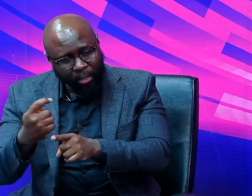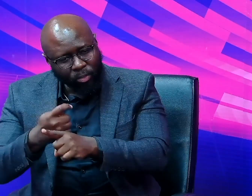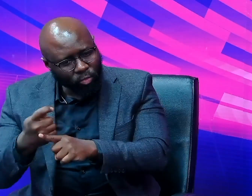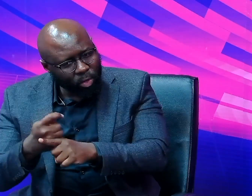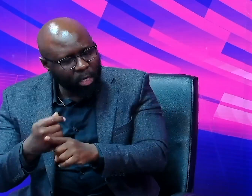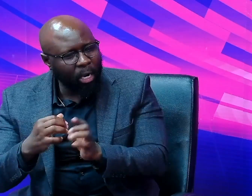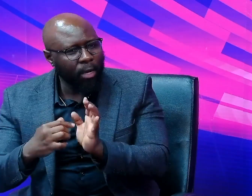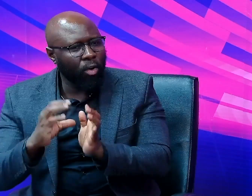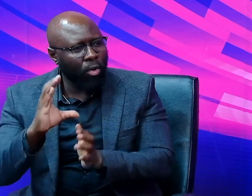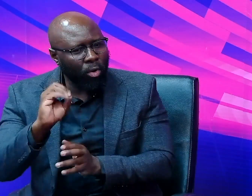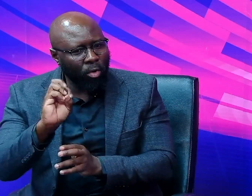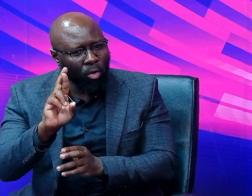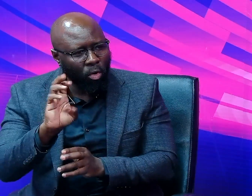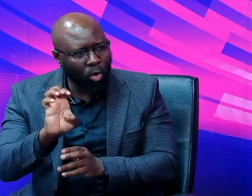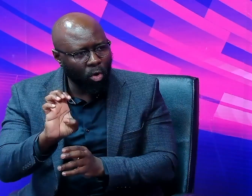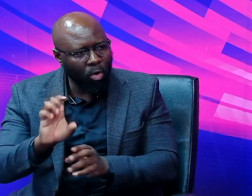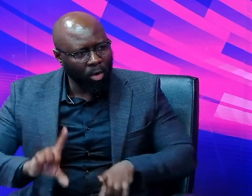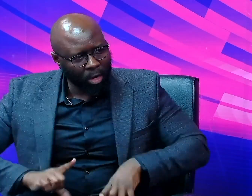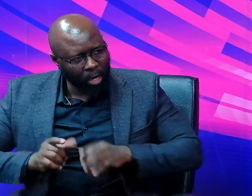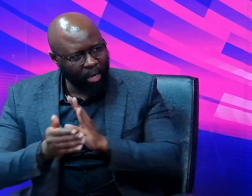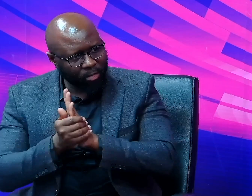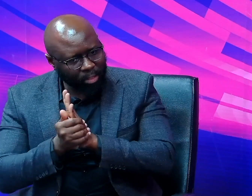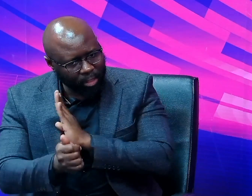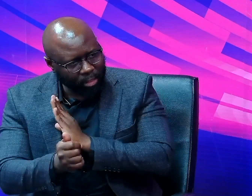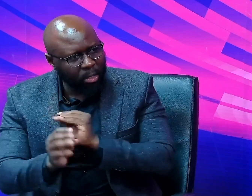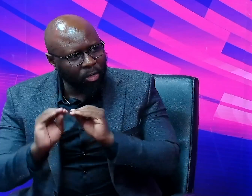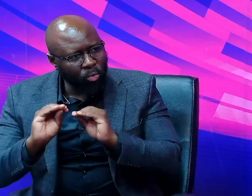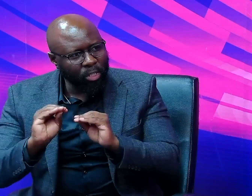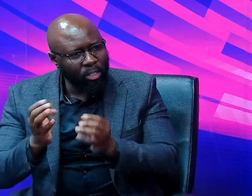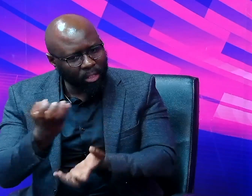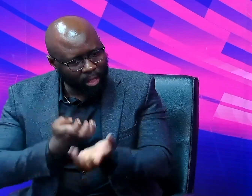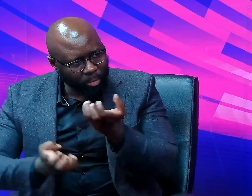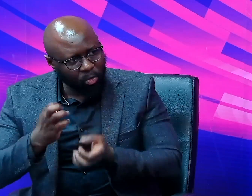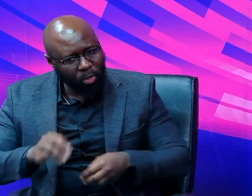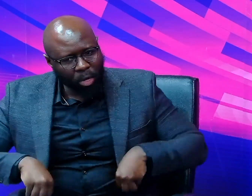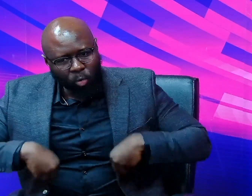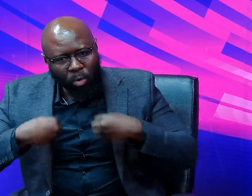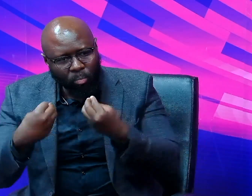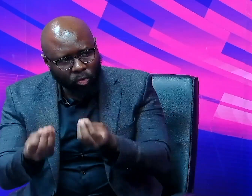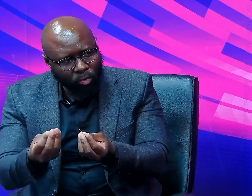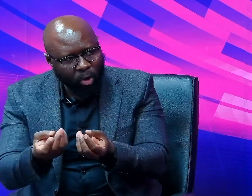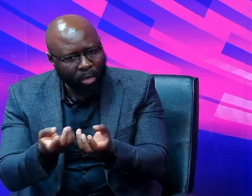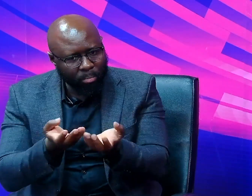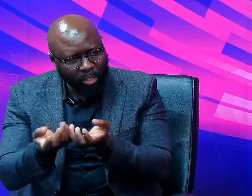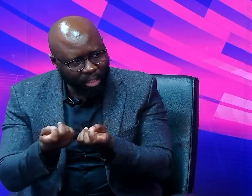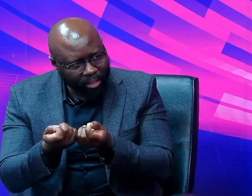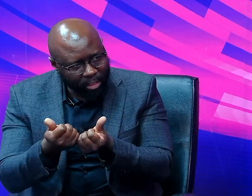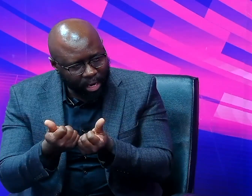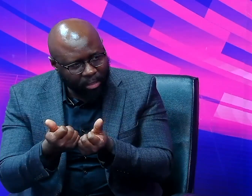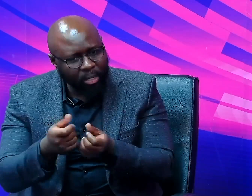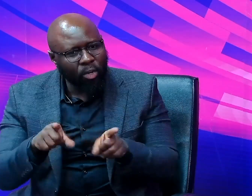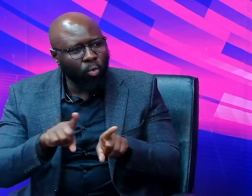the skills training. We call it core life skills training, entrepreneurship